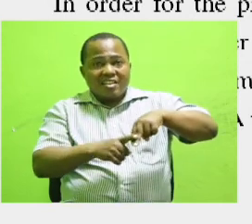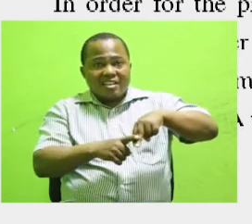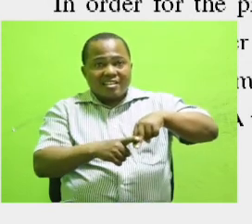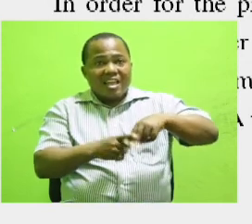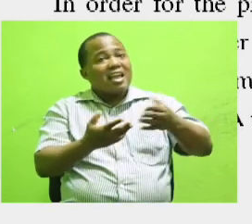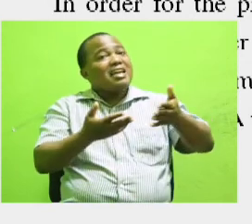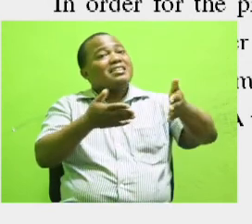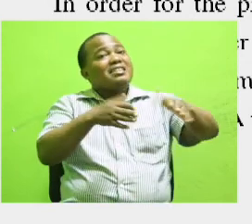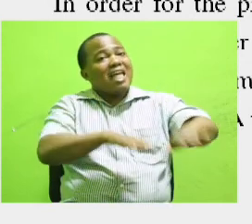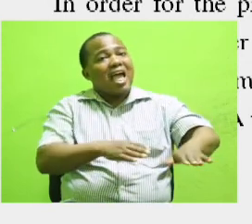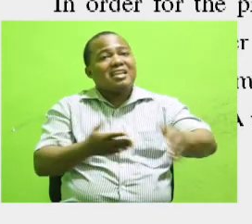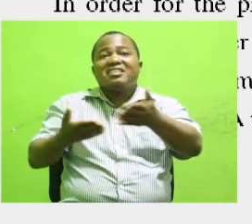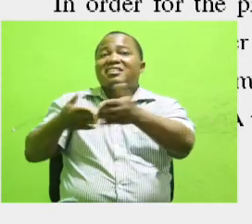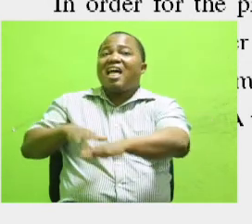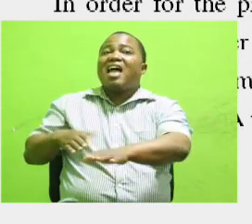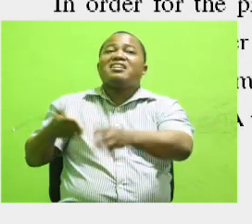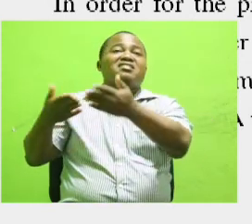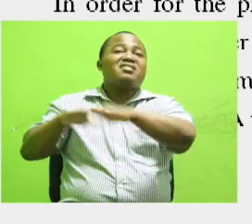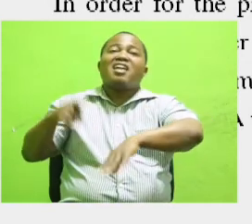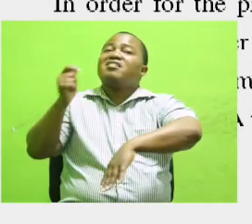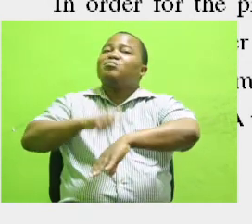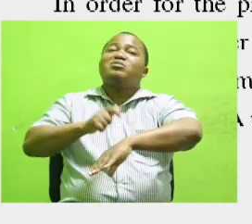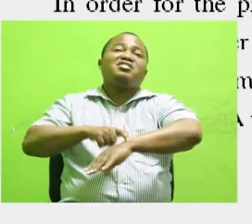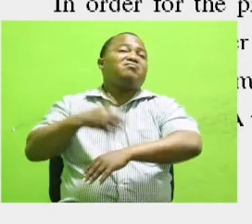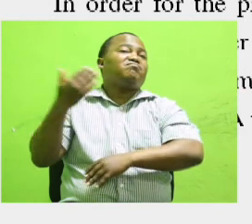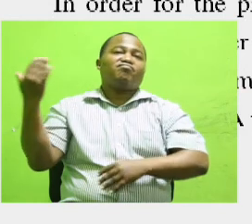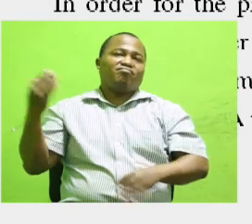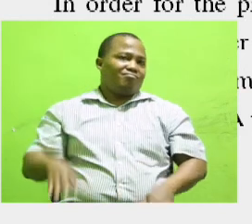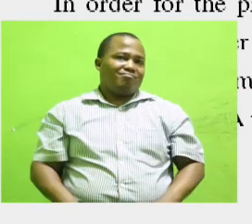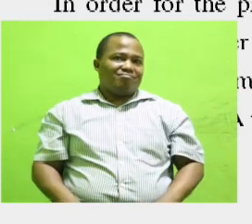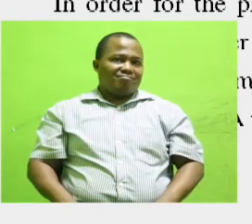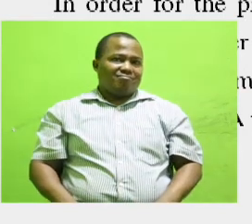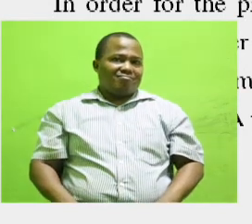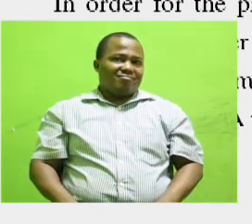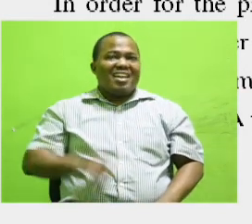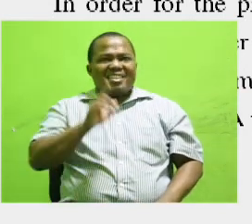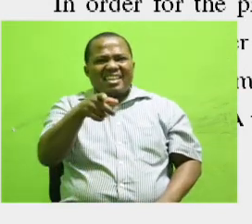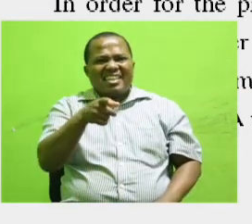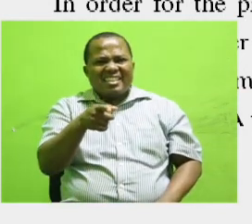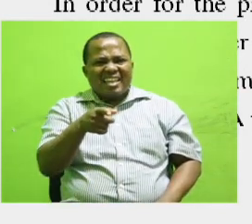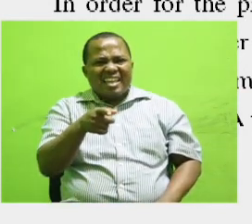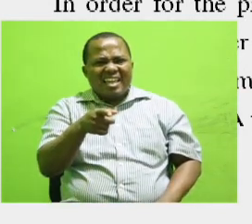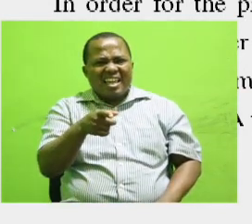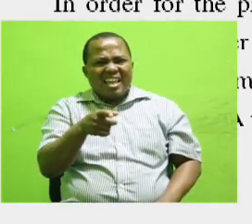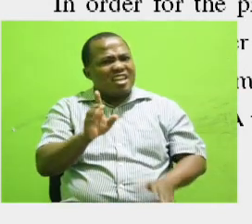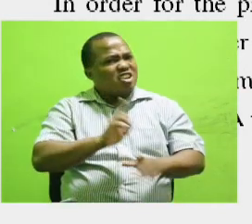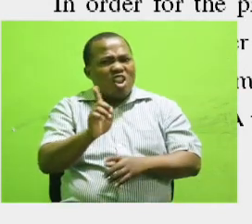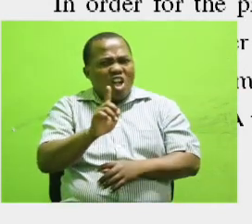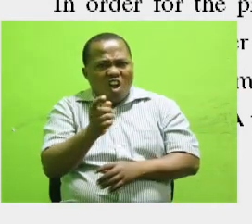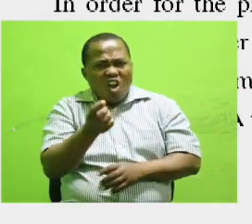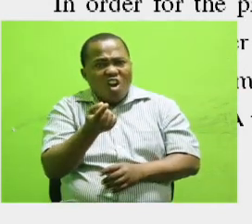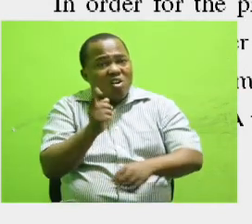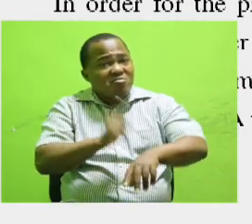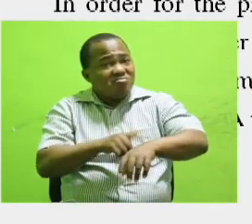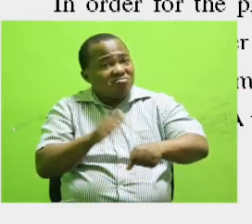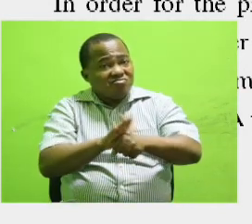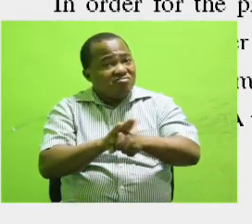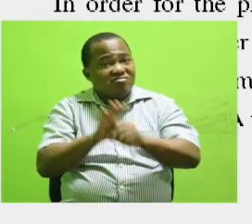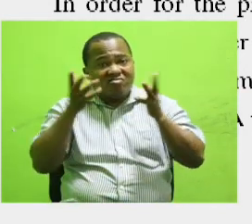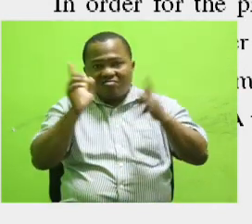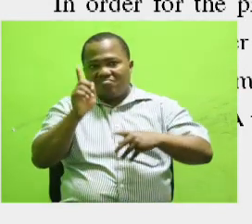die at any minute, that they have very little time to live. They don't take into consideration that